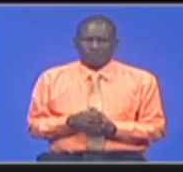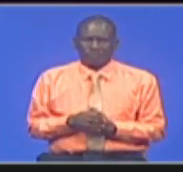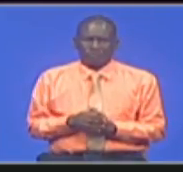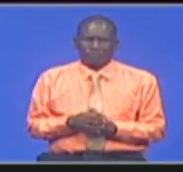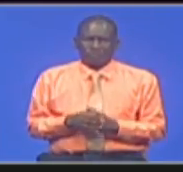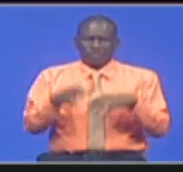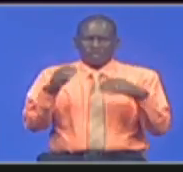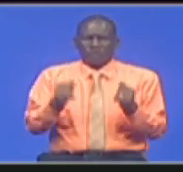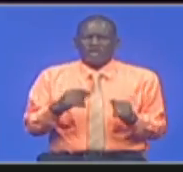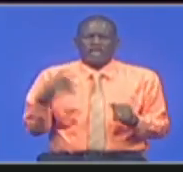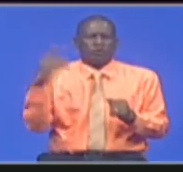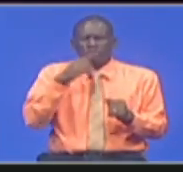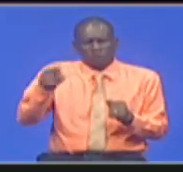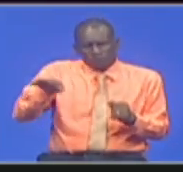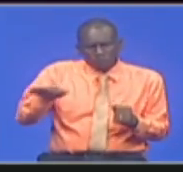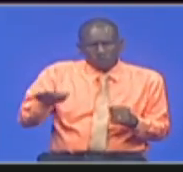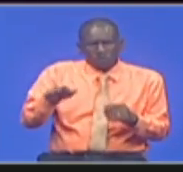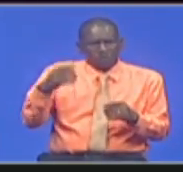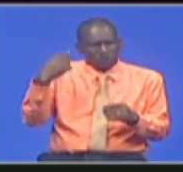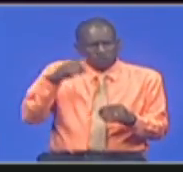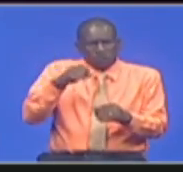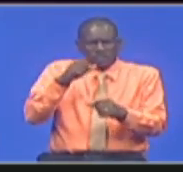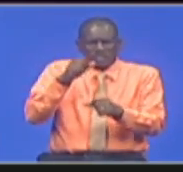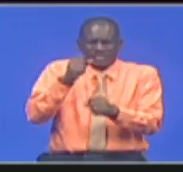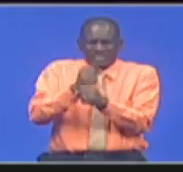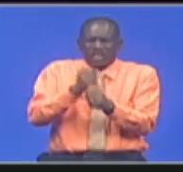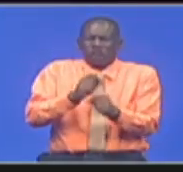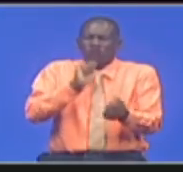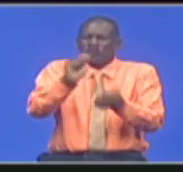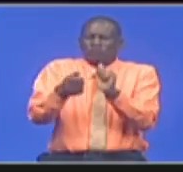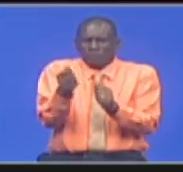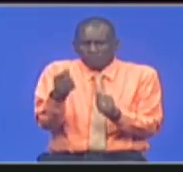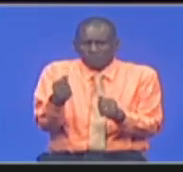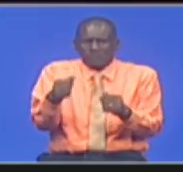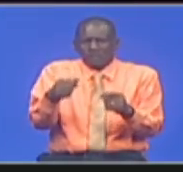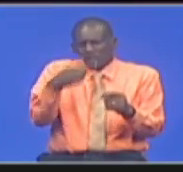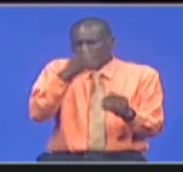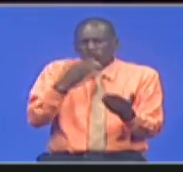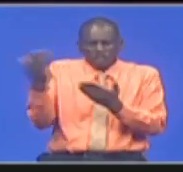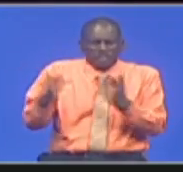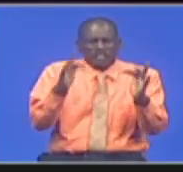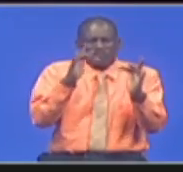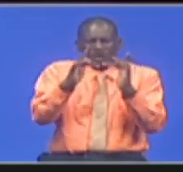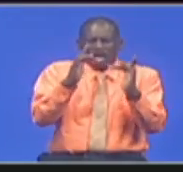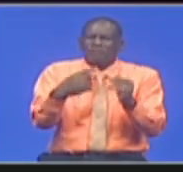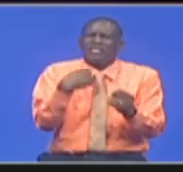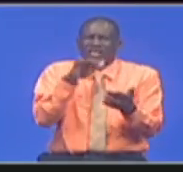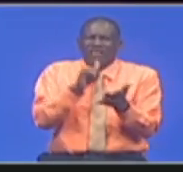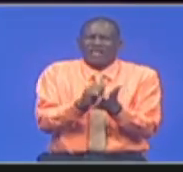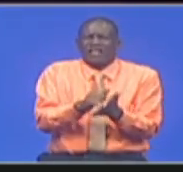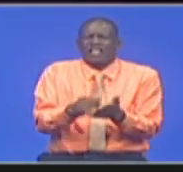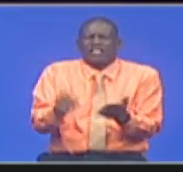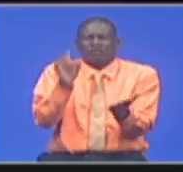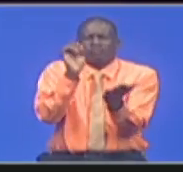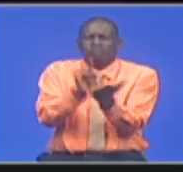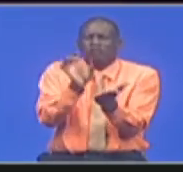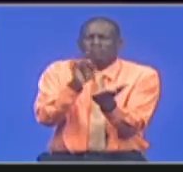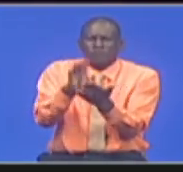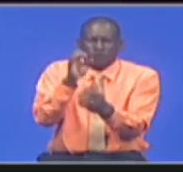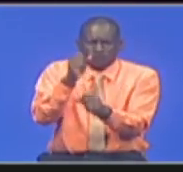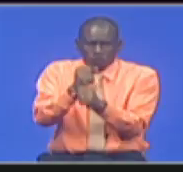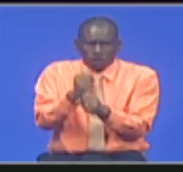Now, it was a tough morning for staff of Sportpesa as they were hit with an email telling them that their jobs were no more, an email sent at